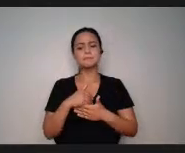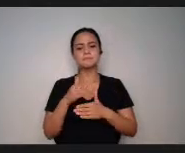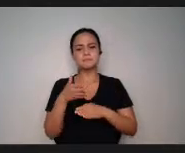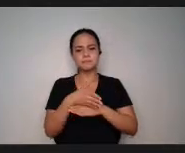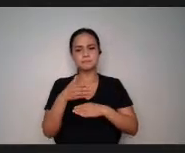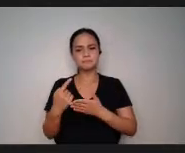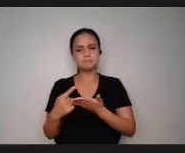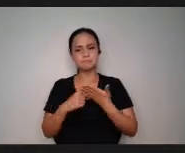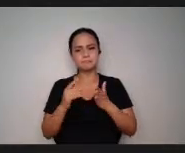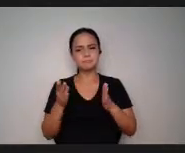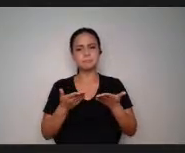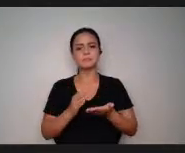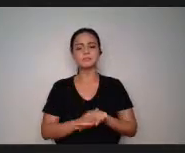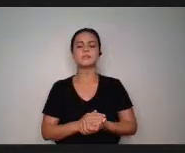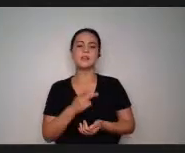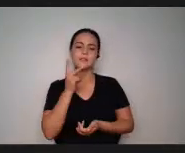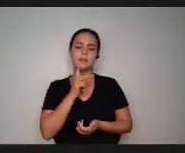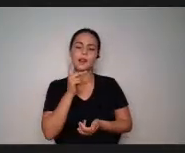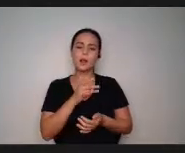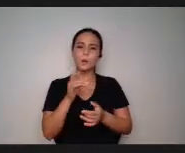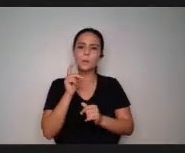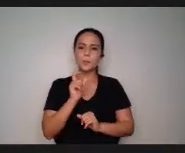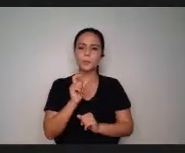first of all, about the